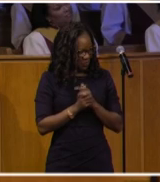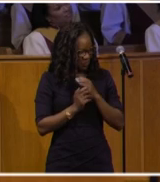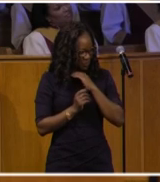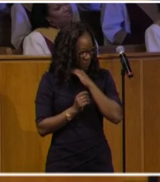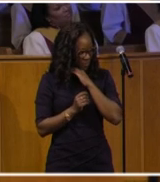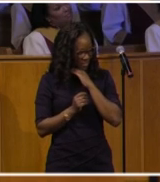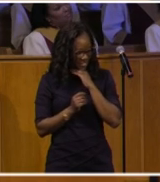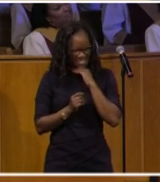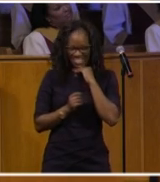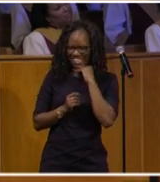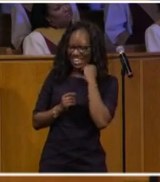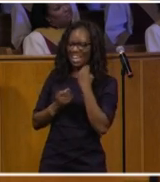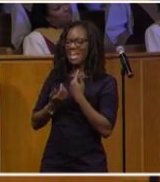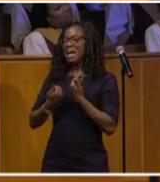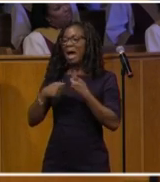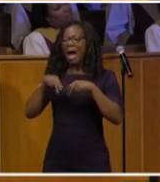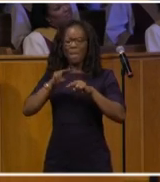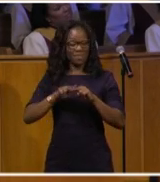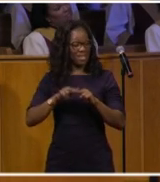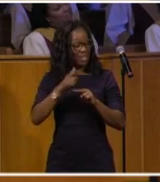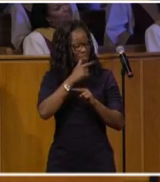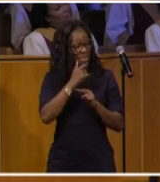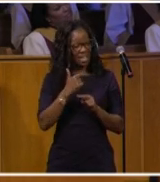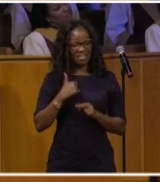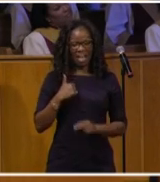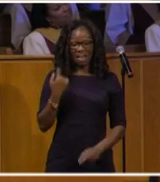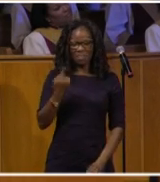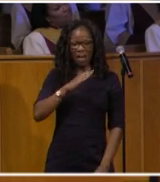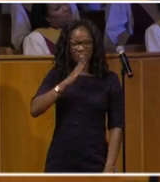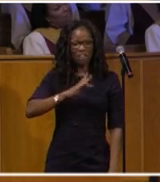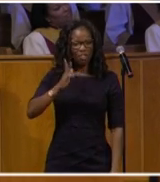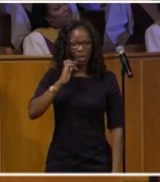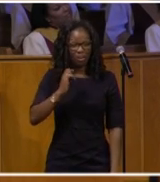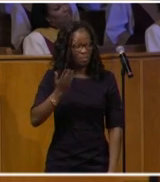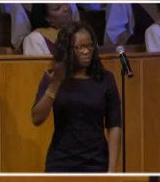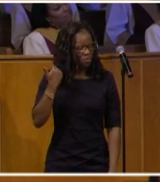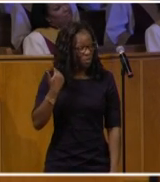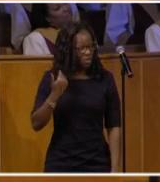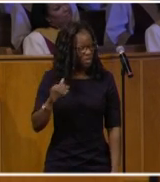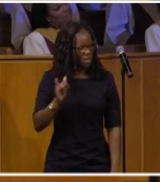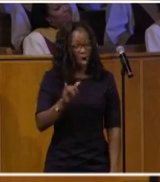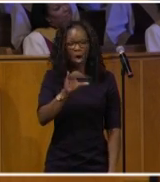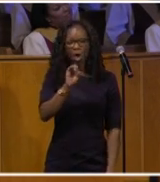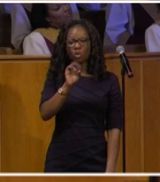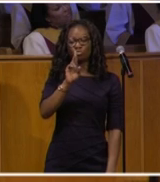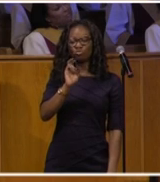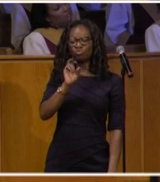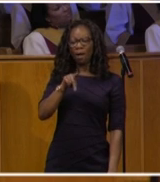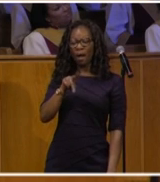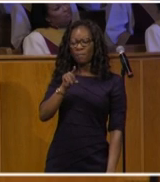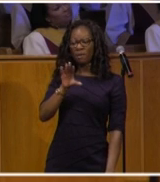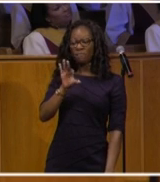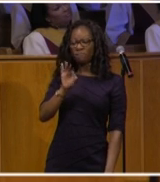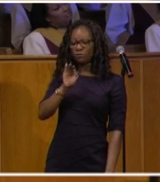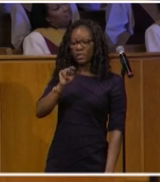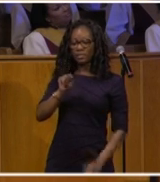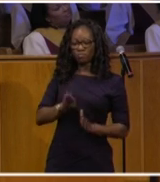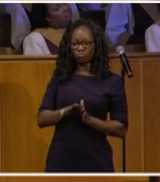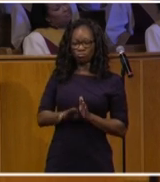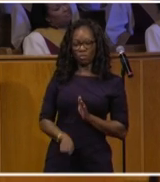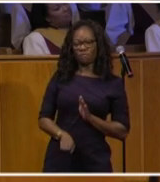Well, I'm sitting because I've been afflicted with something that I never heard of before called drop foot. And